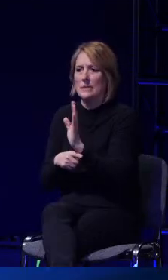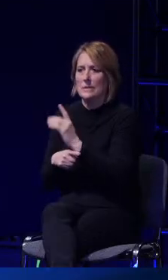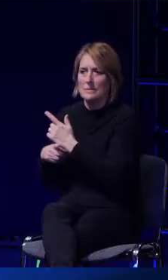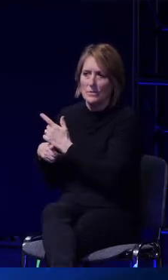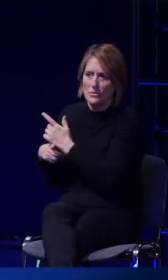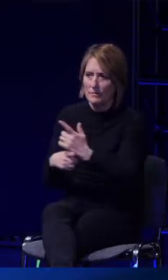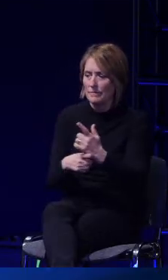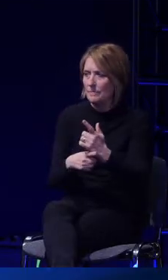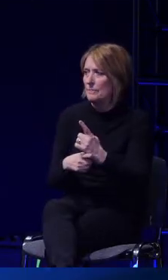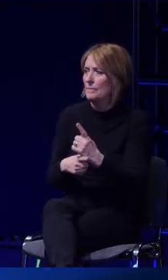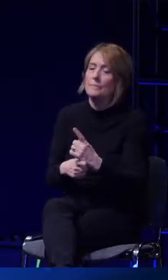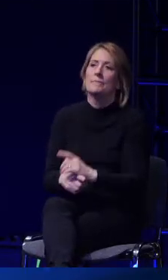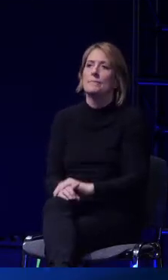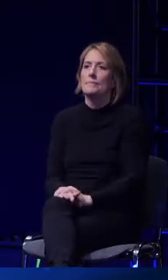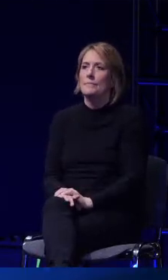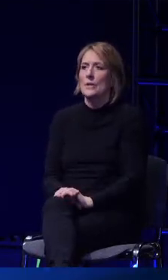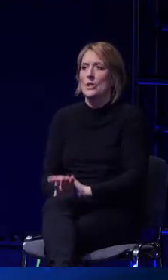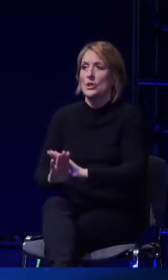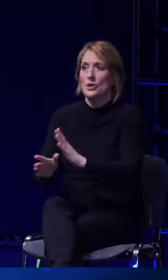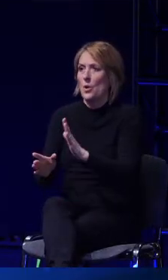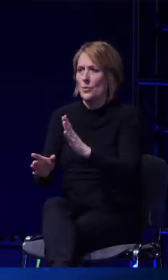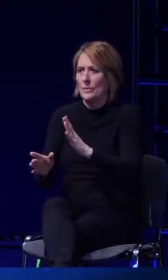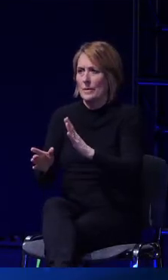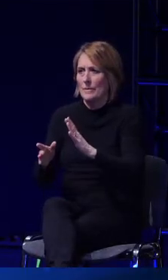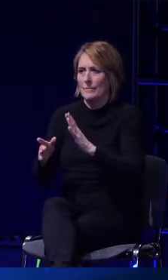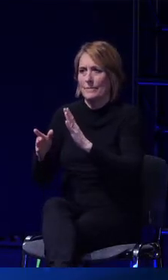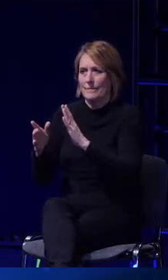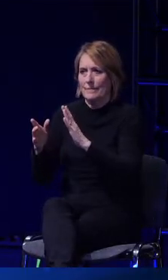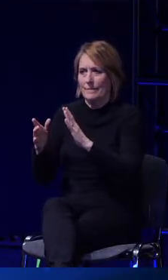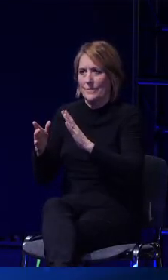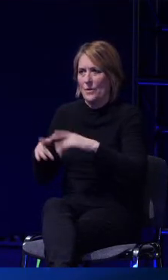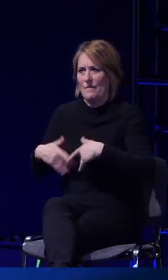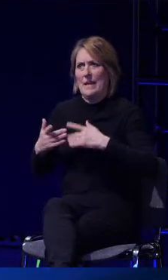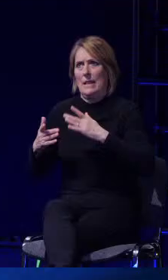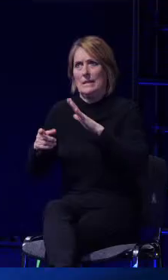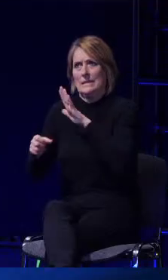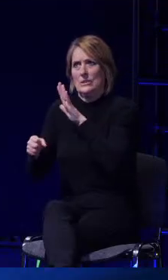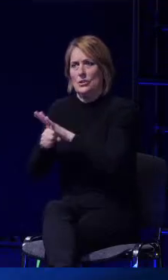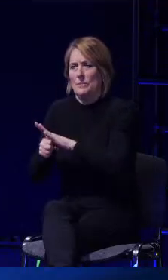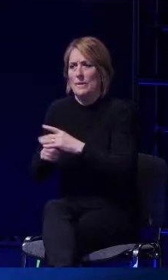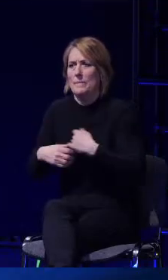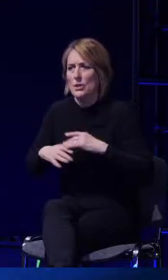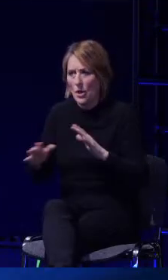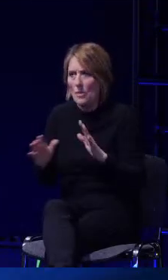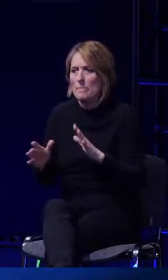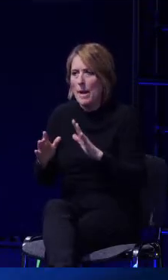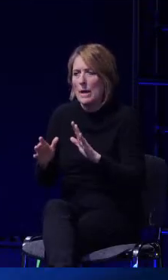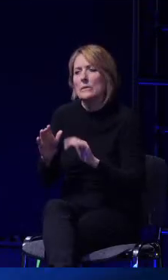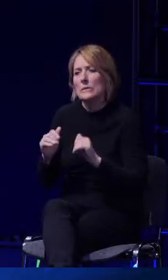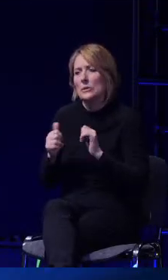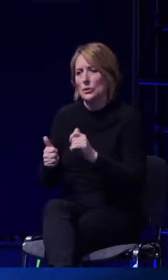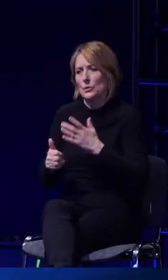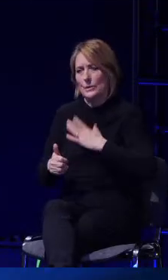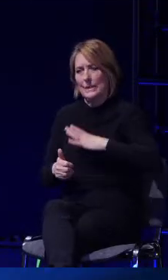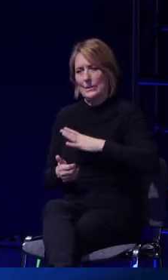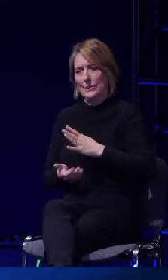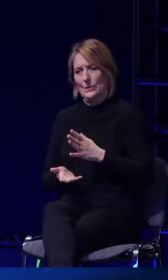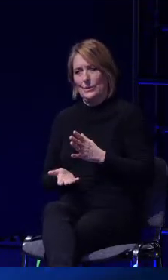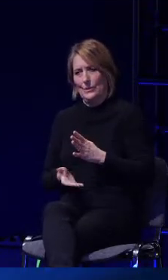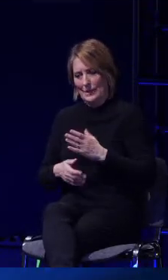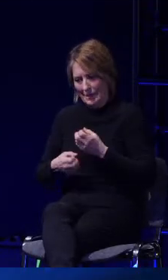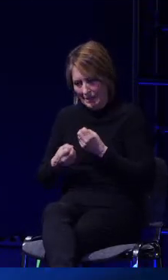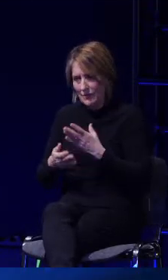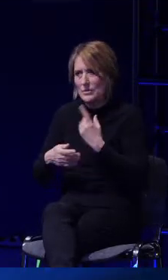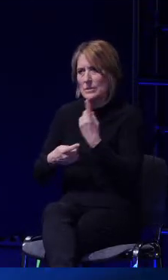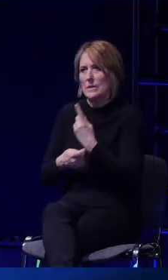feel like it's stopping you doing something, but definitely take the time, if you do, to at least understand